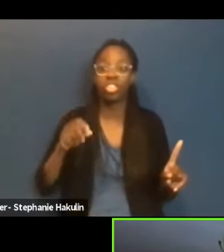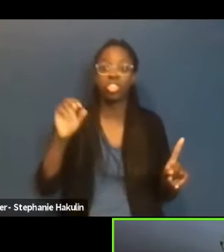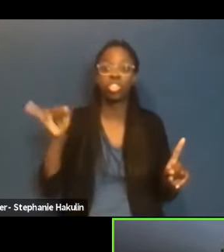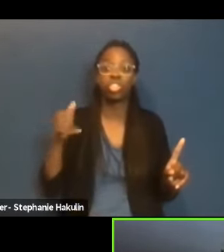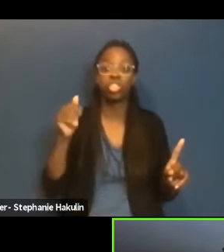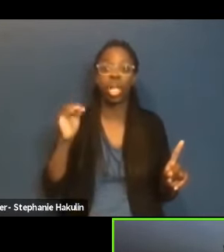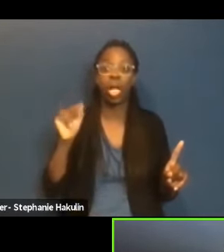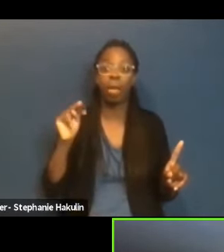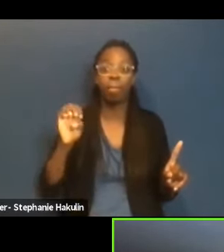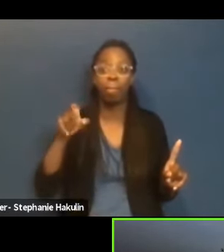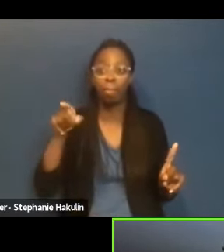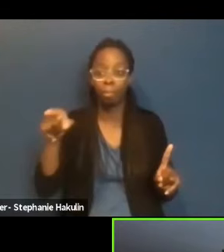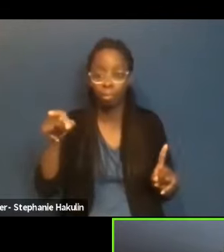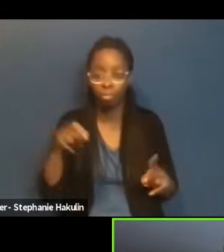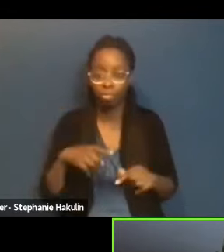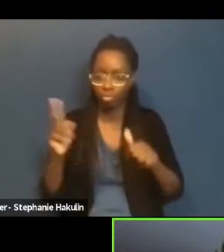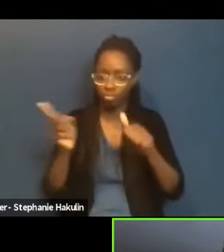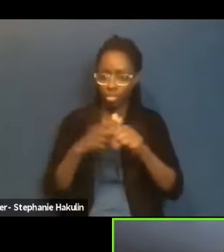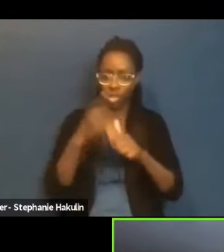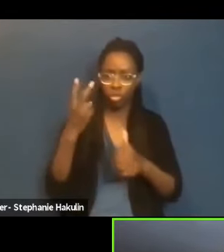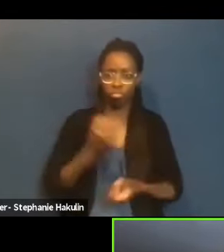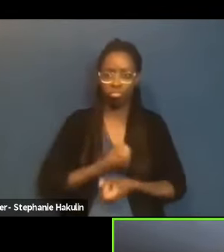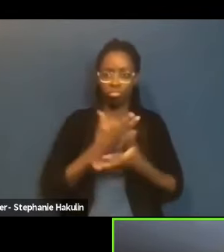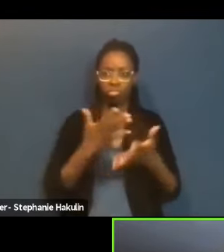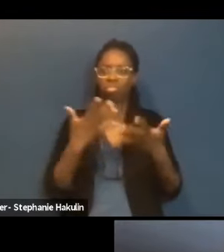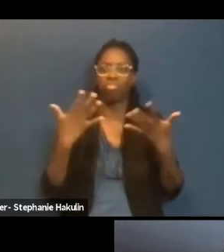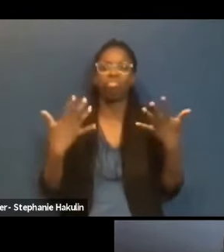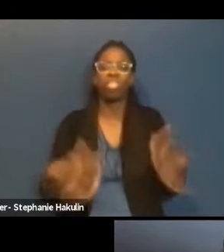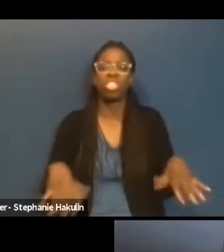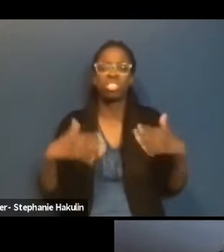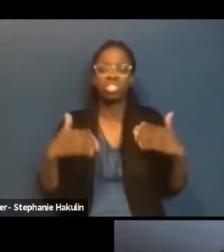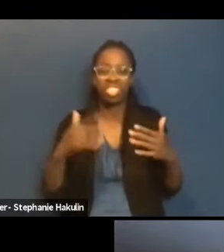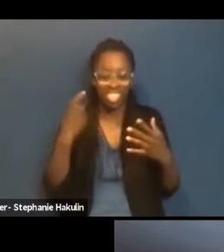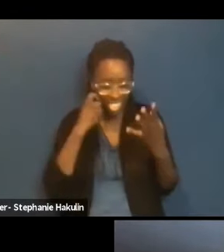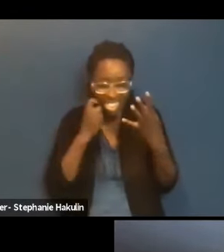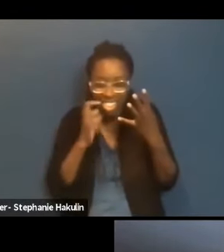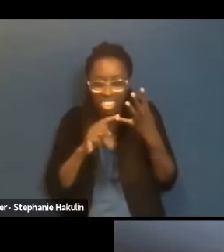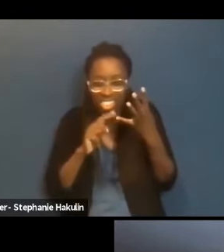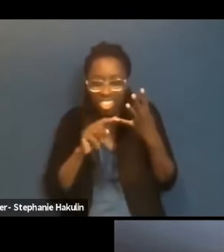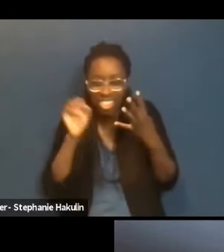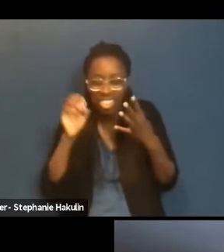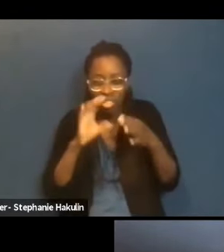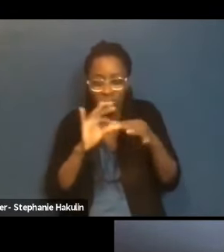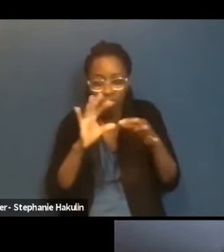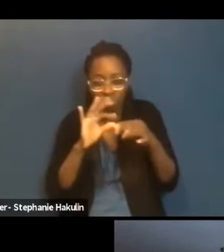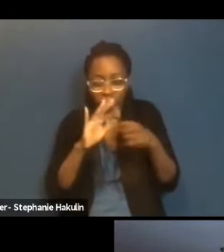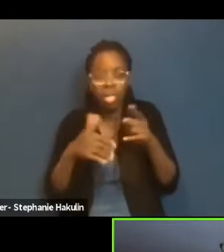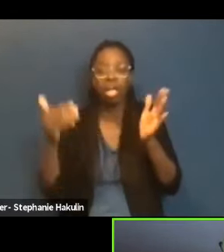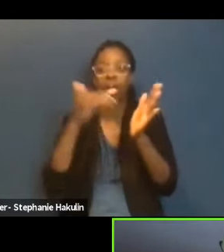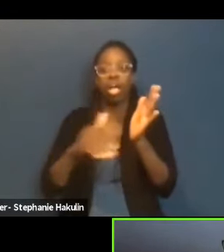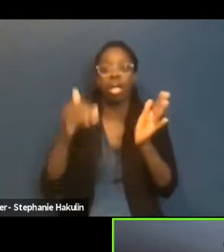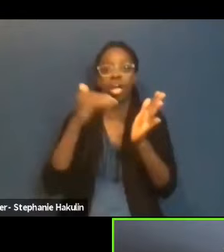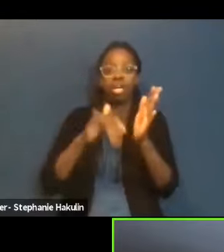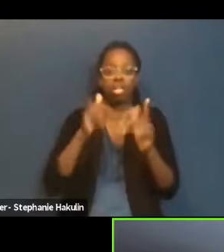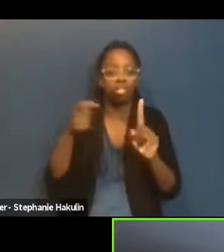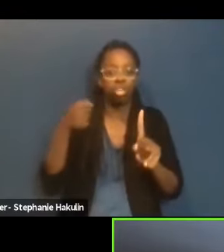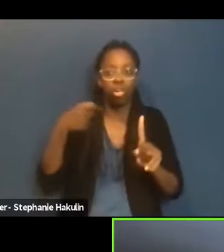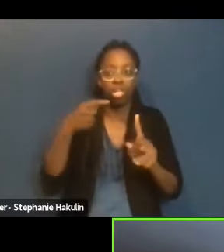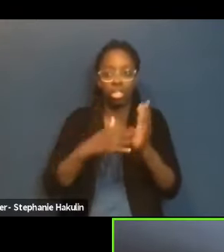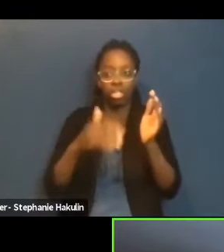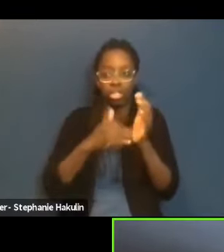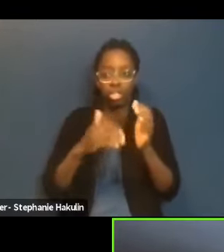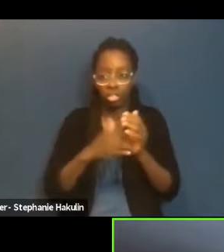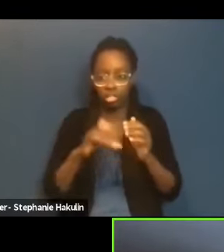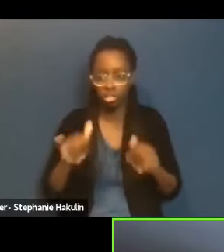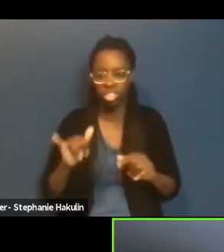My goodness, rinse and repeat. We've talked about it, family. We've talked about it. It is our responsibility to break